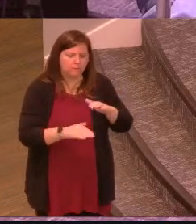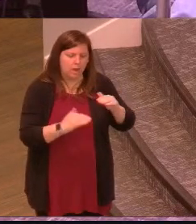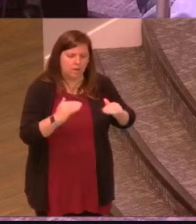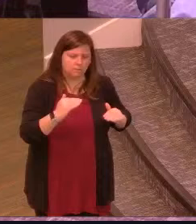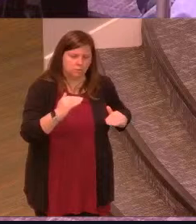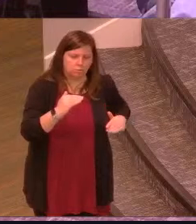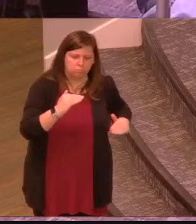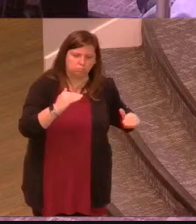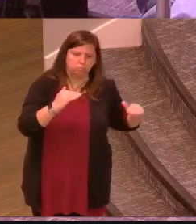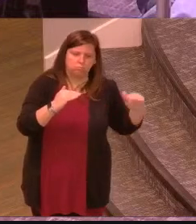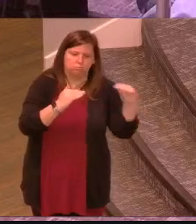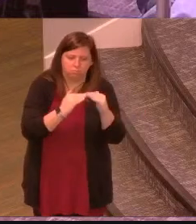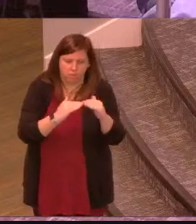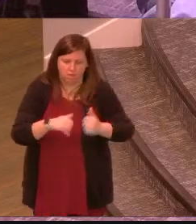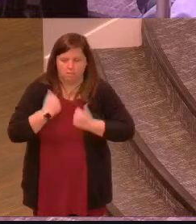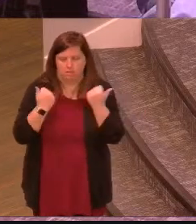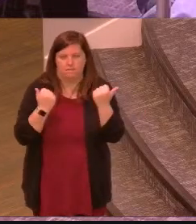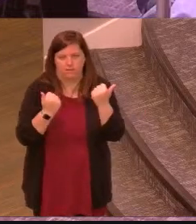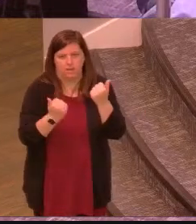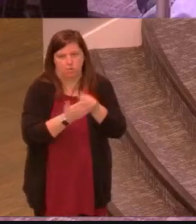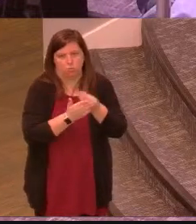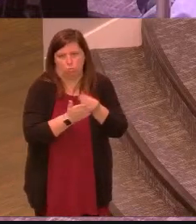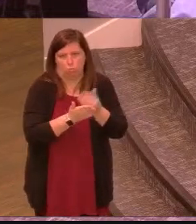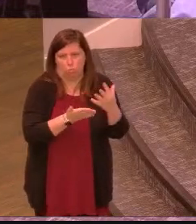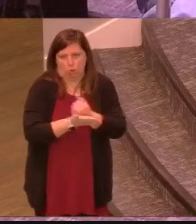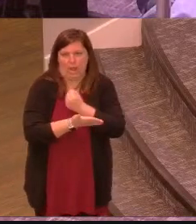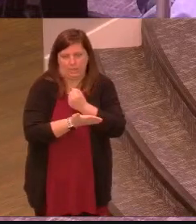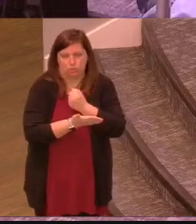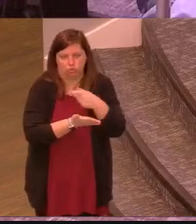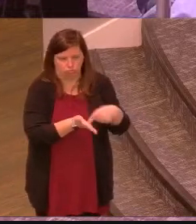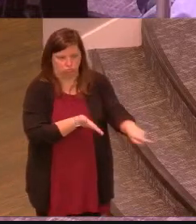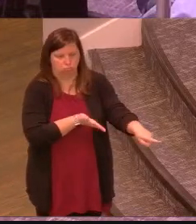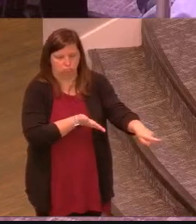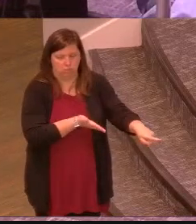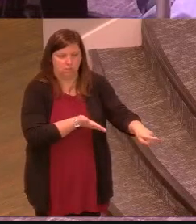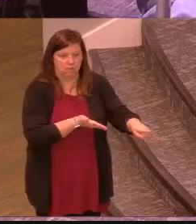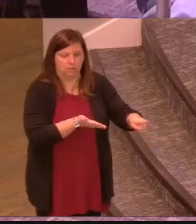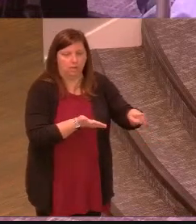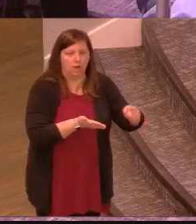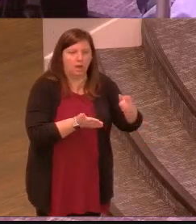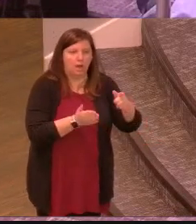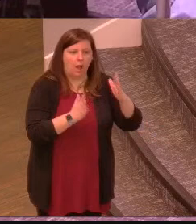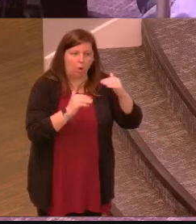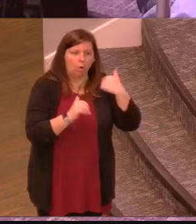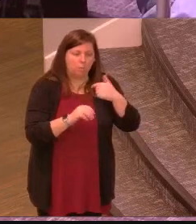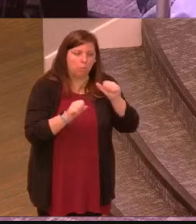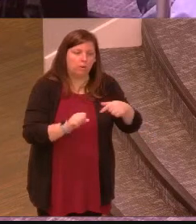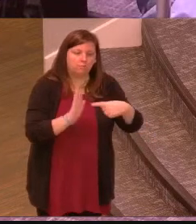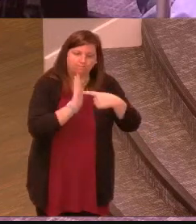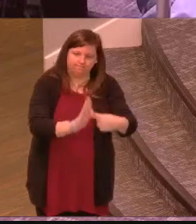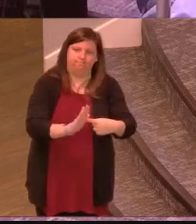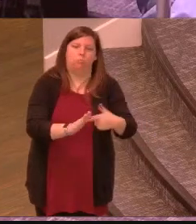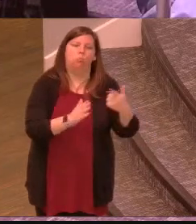one. And I think we can do that after the actual full budget goes,